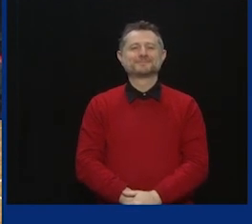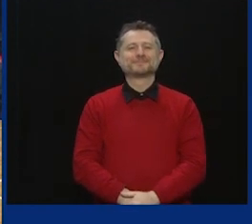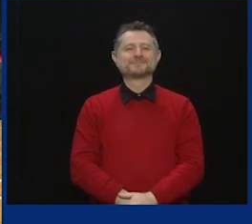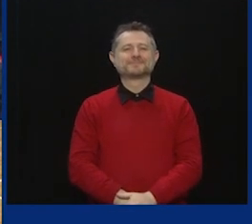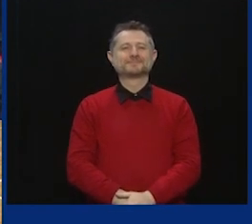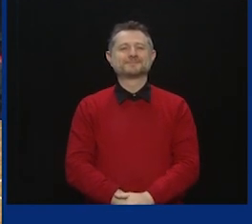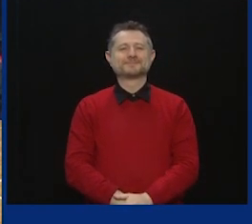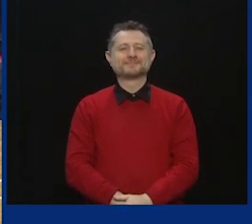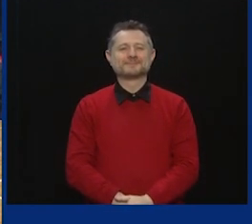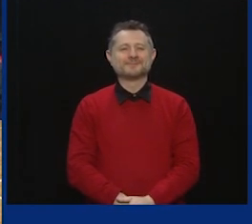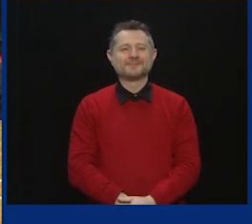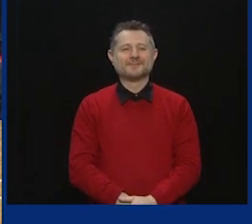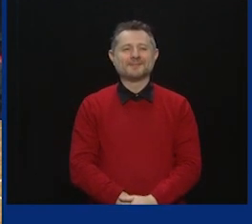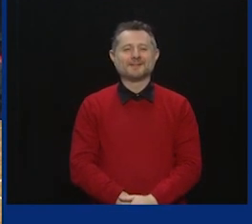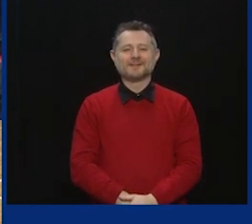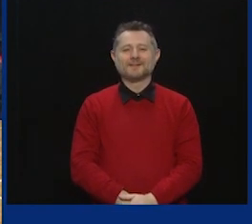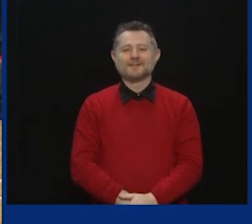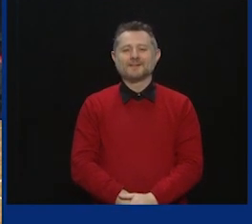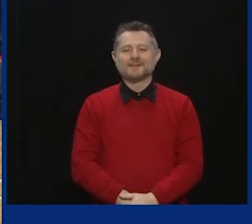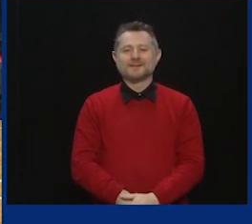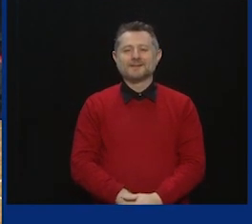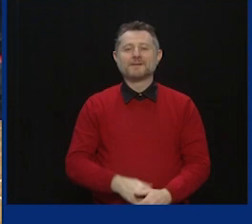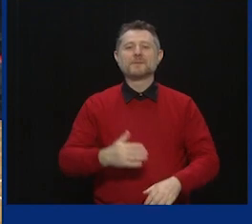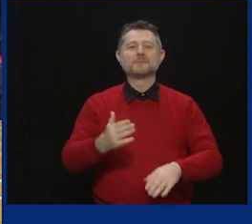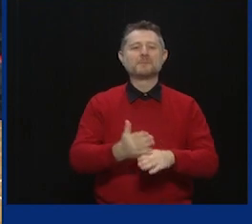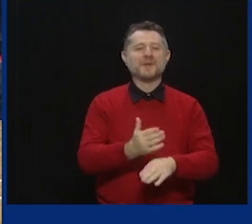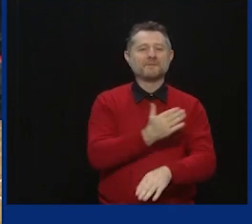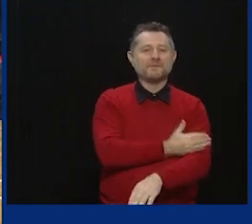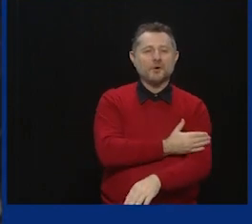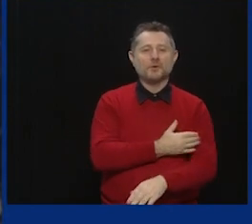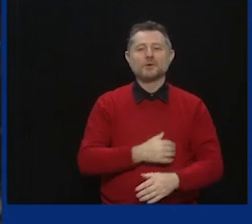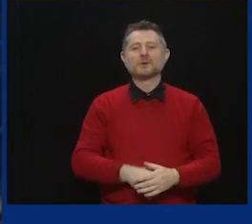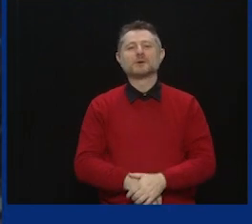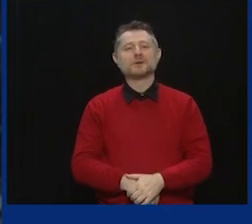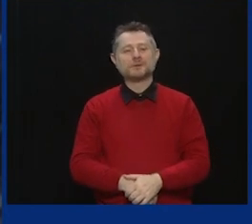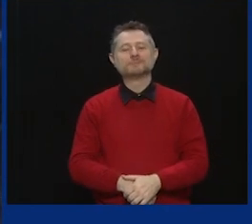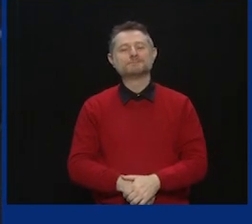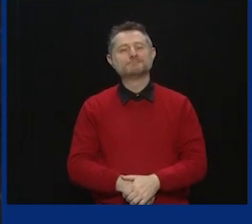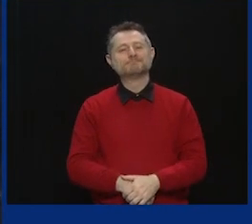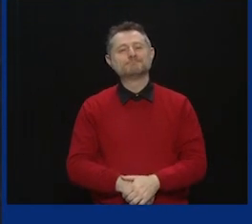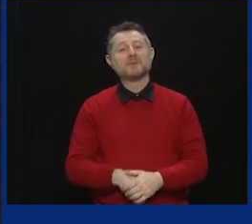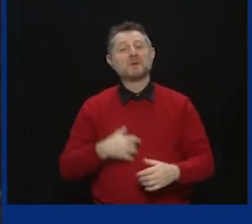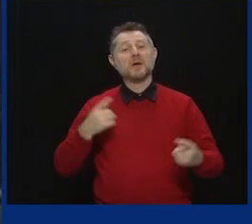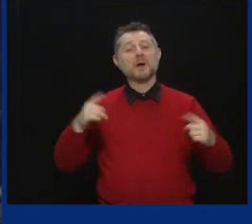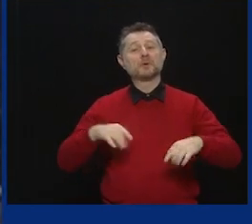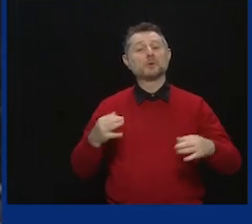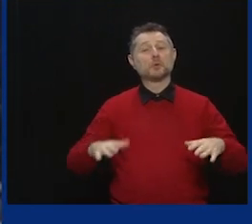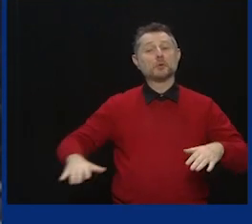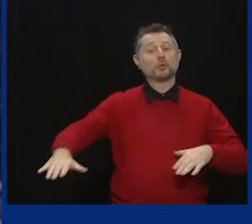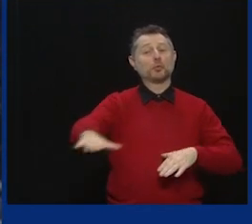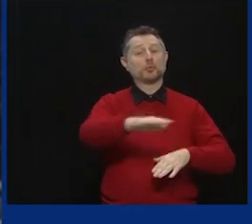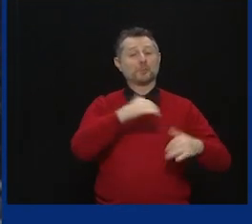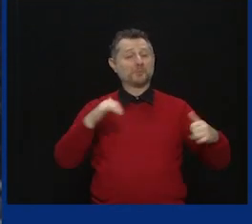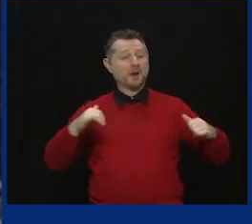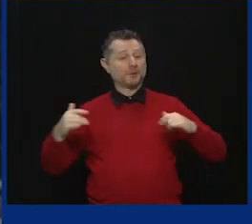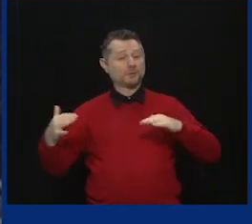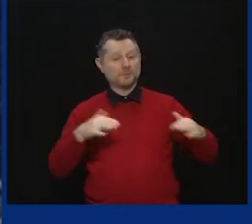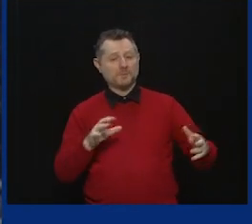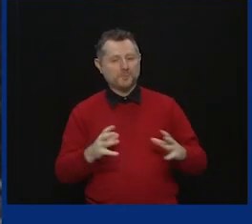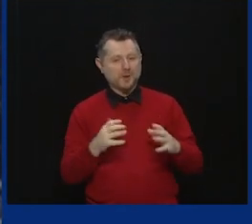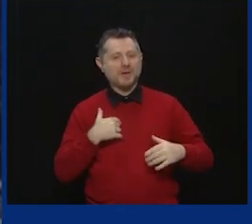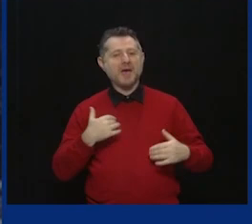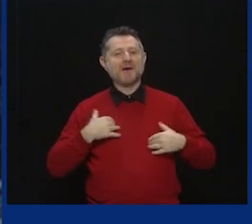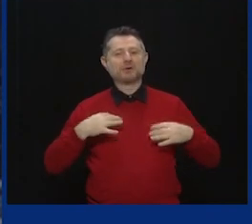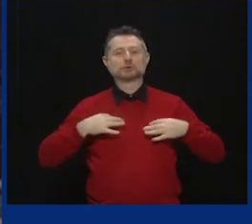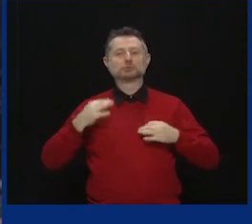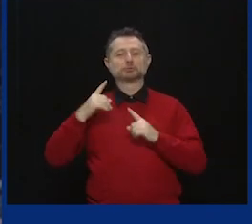So before we get to come on the court and play some ball, we have some special jerseys to present for our two new players